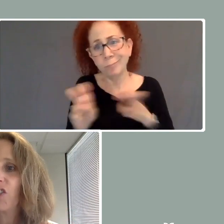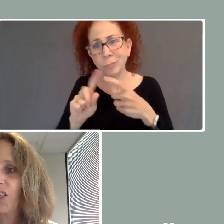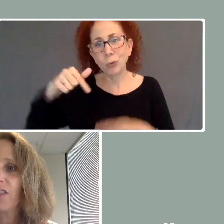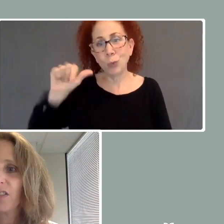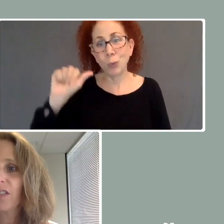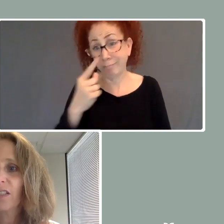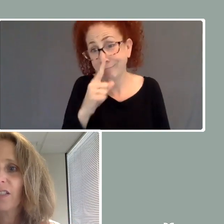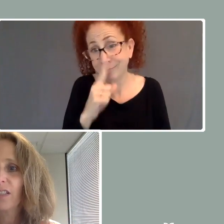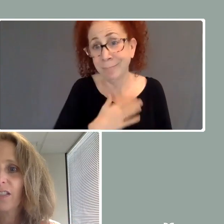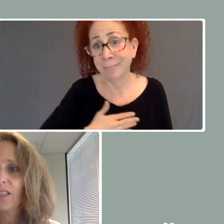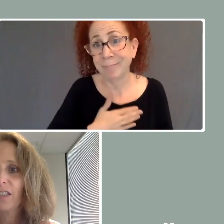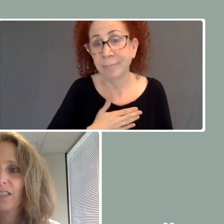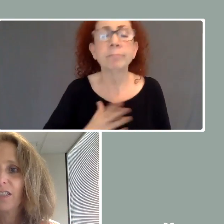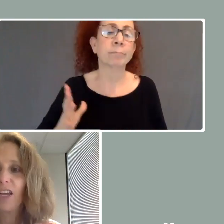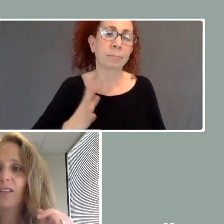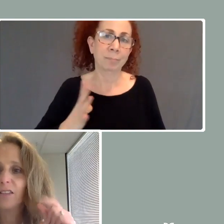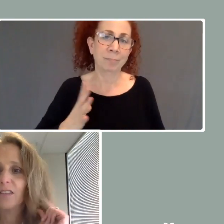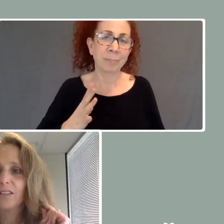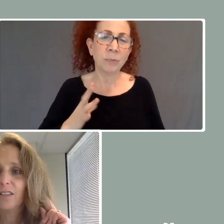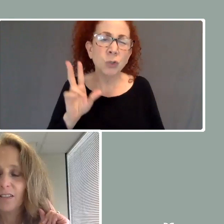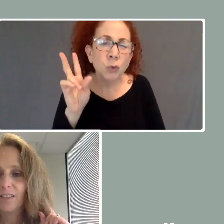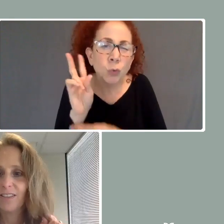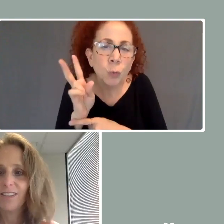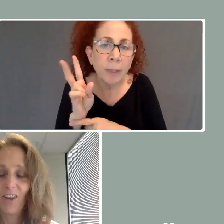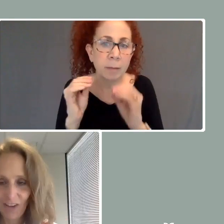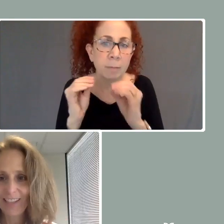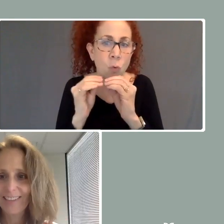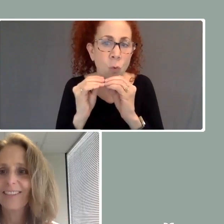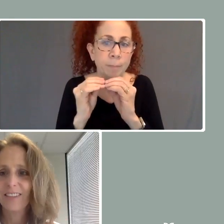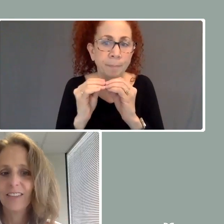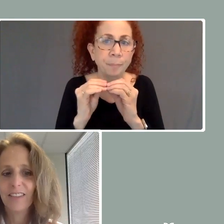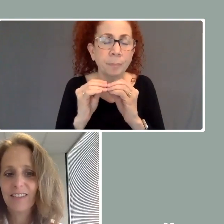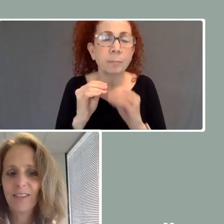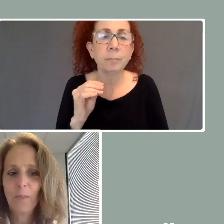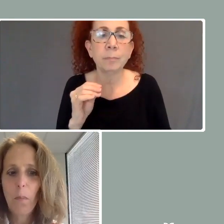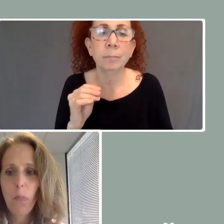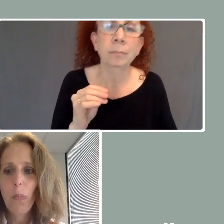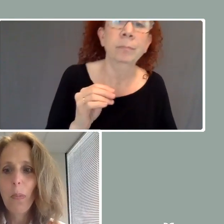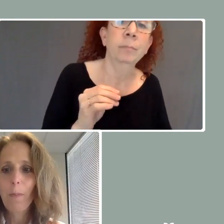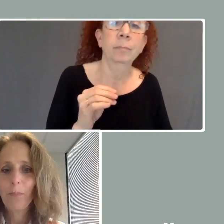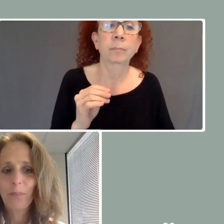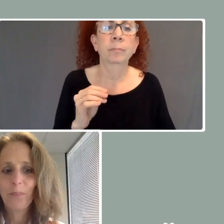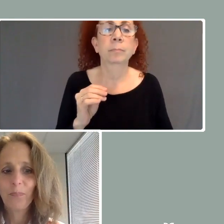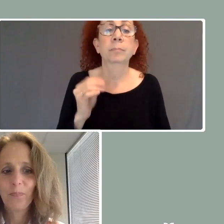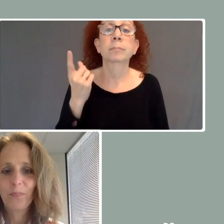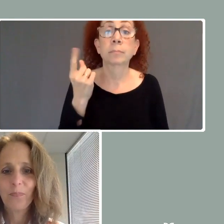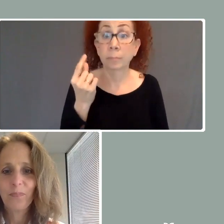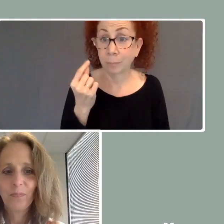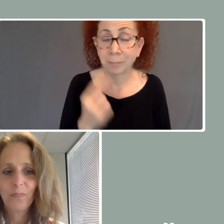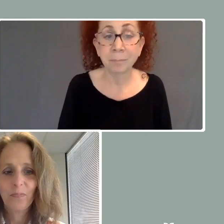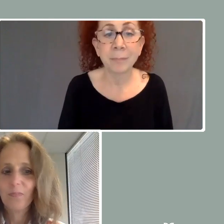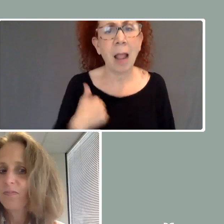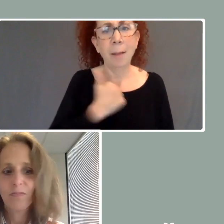the questions. Yes, give me just 2 more minutes and okay. What I will do, and